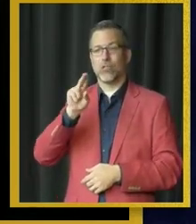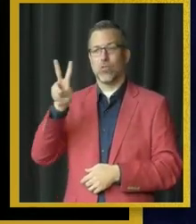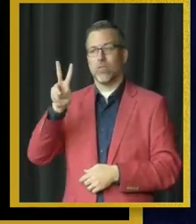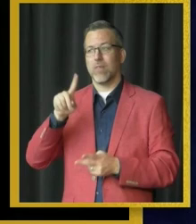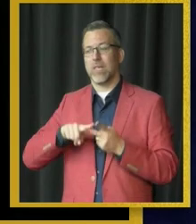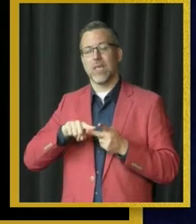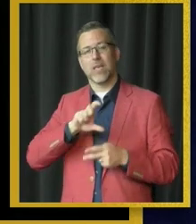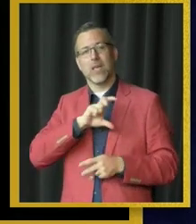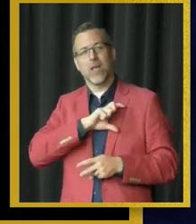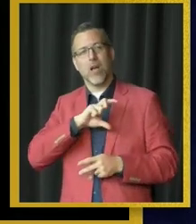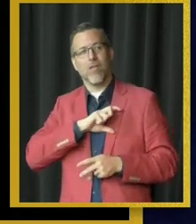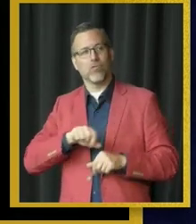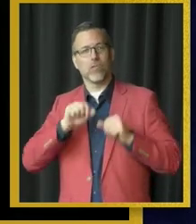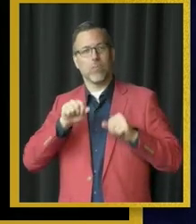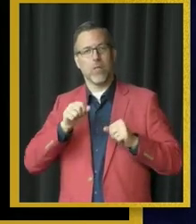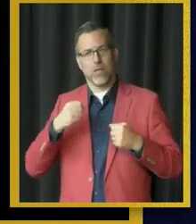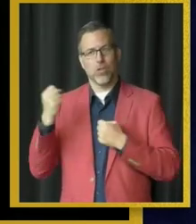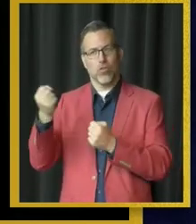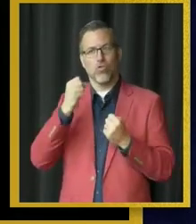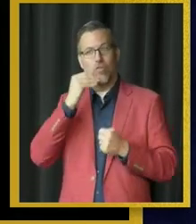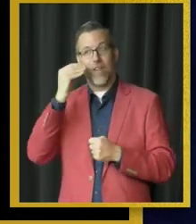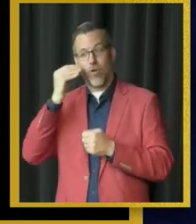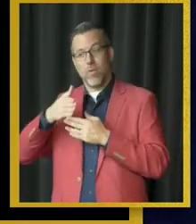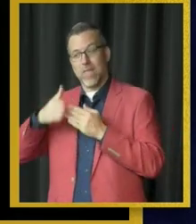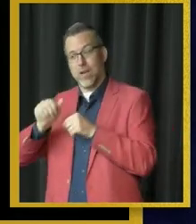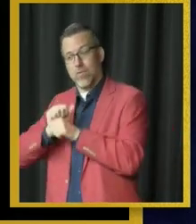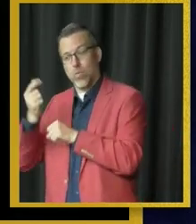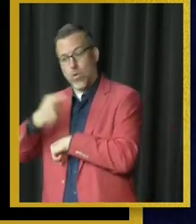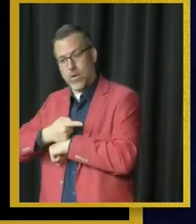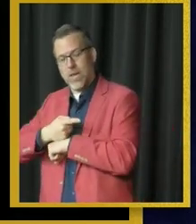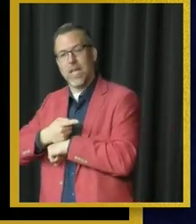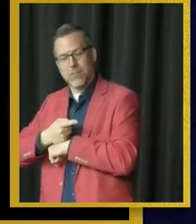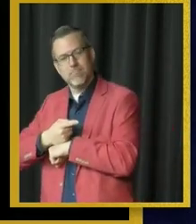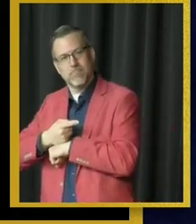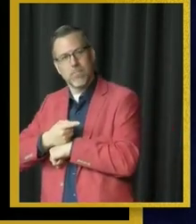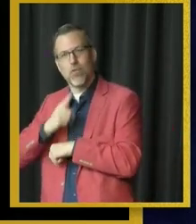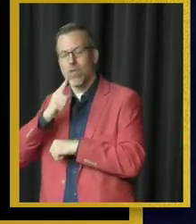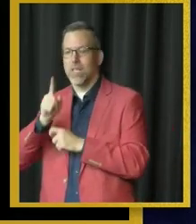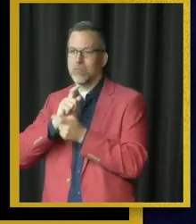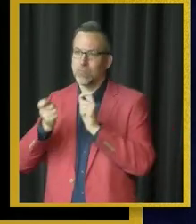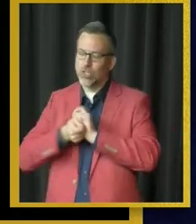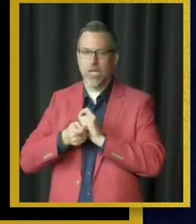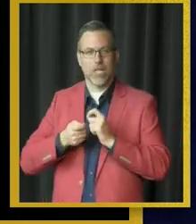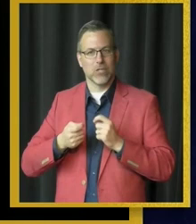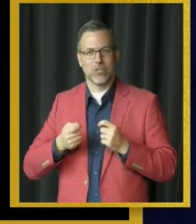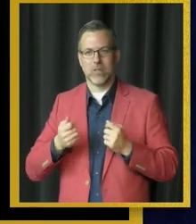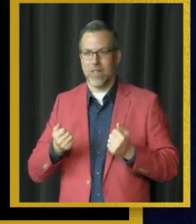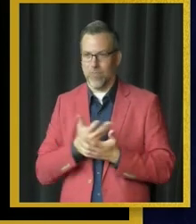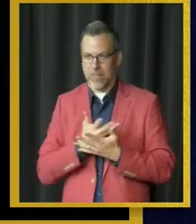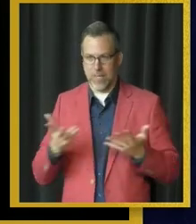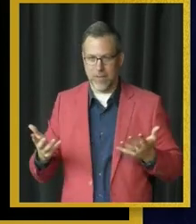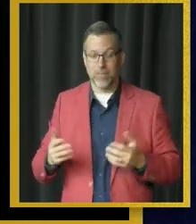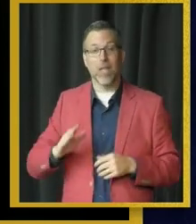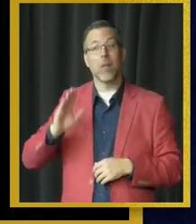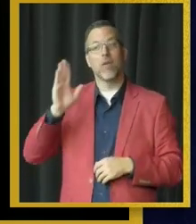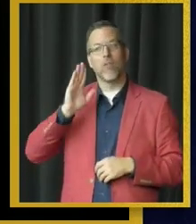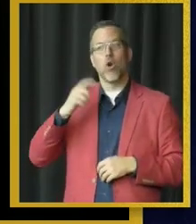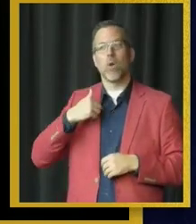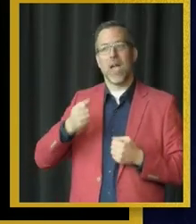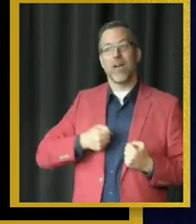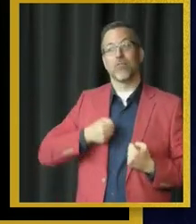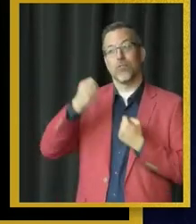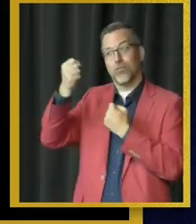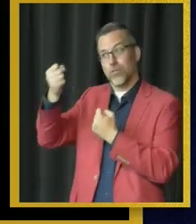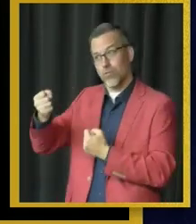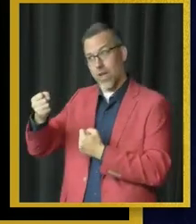officers' ability to take them home at the end of their workday has been a game changer. You used to have to drive to work in